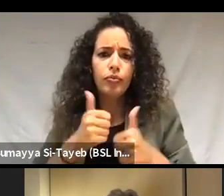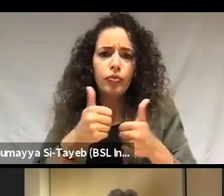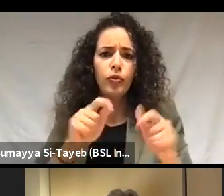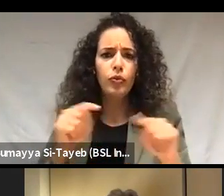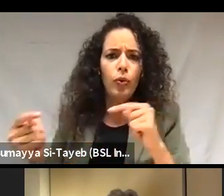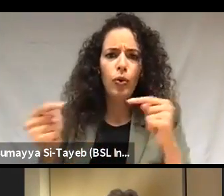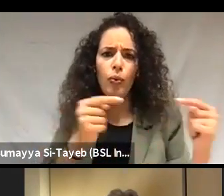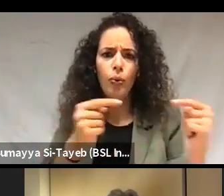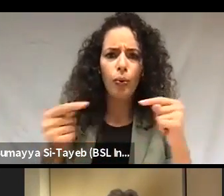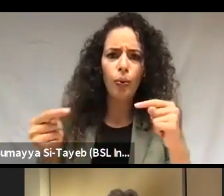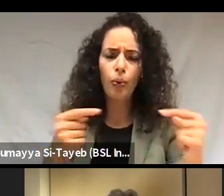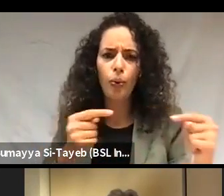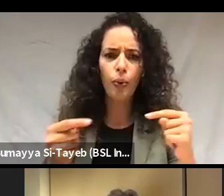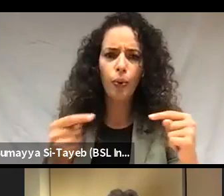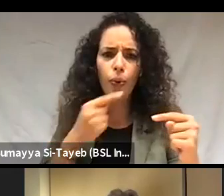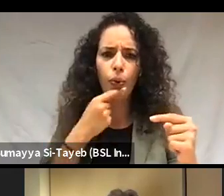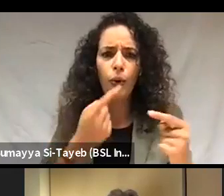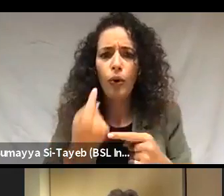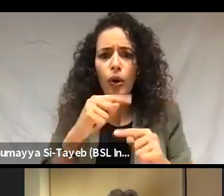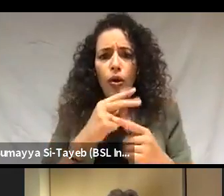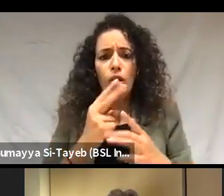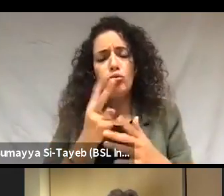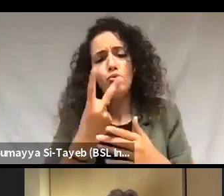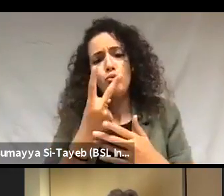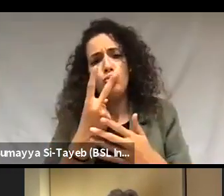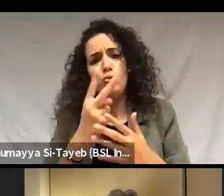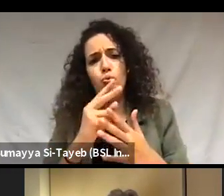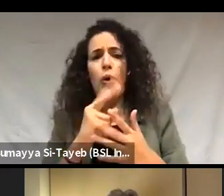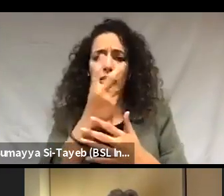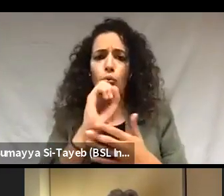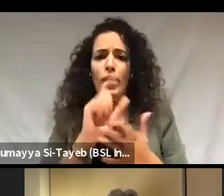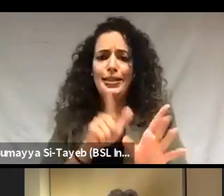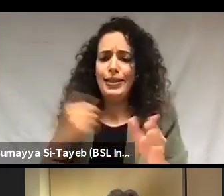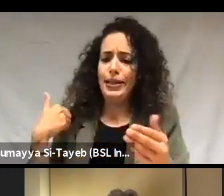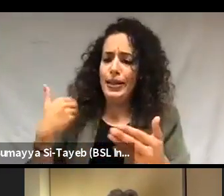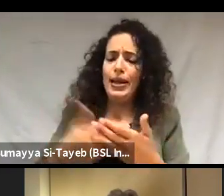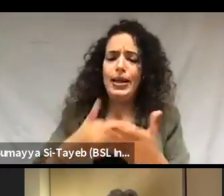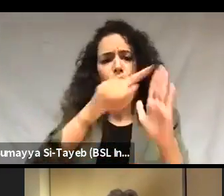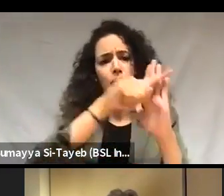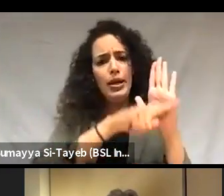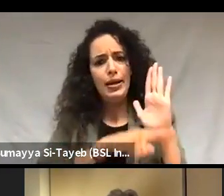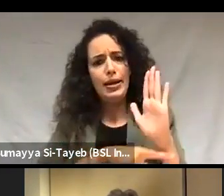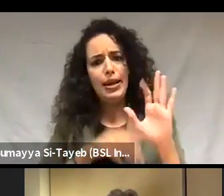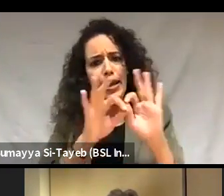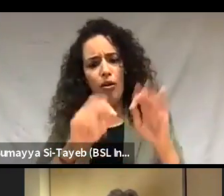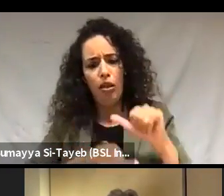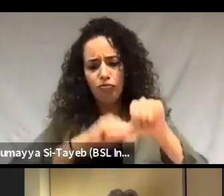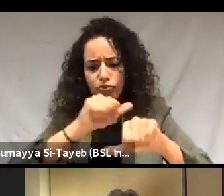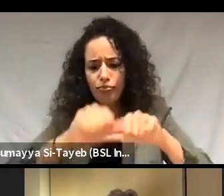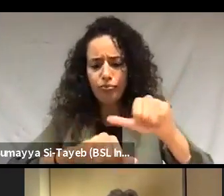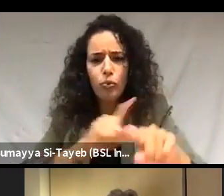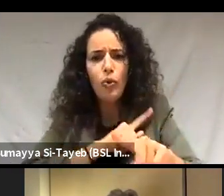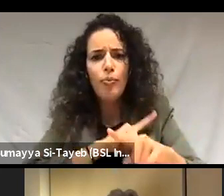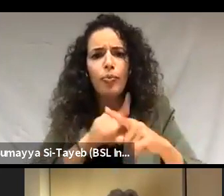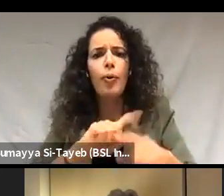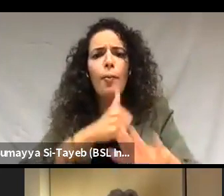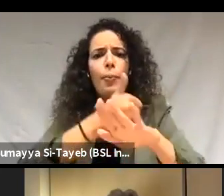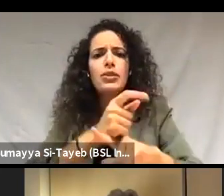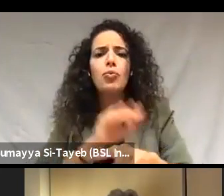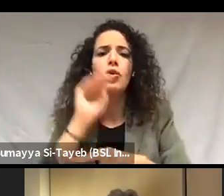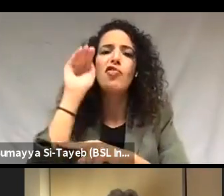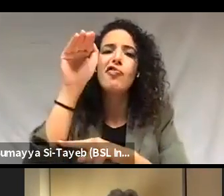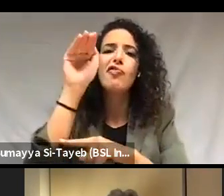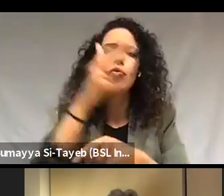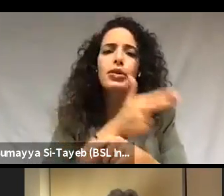2 decades, the legal frameworks have been built on the prosecution of foreign terrorist organizations because of the